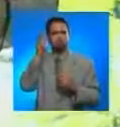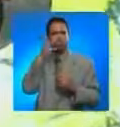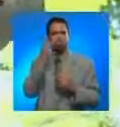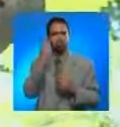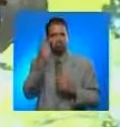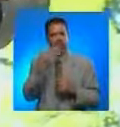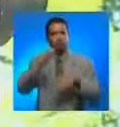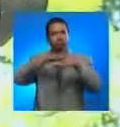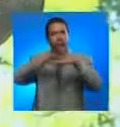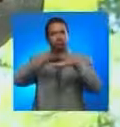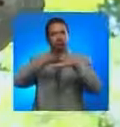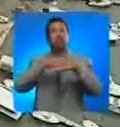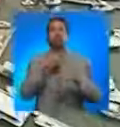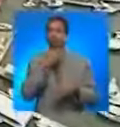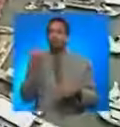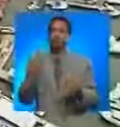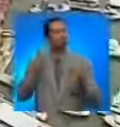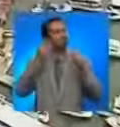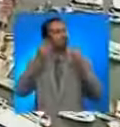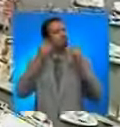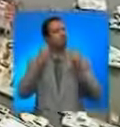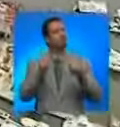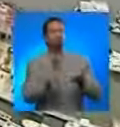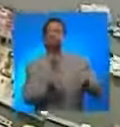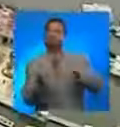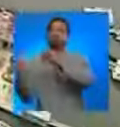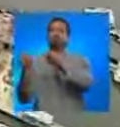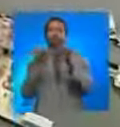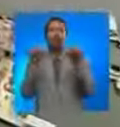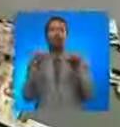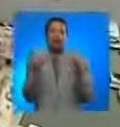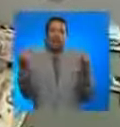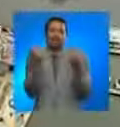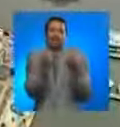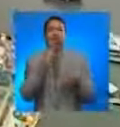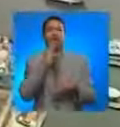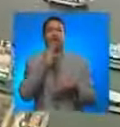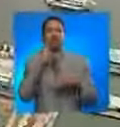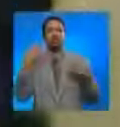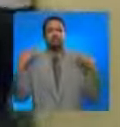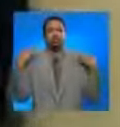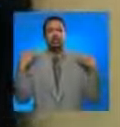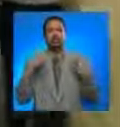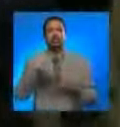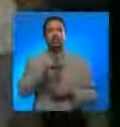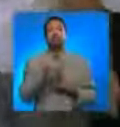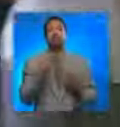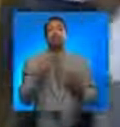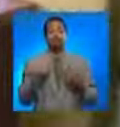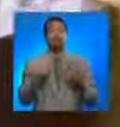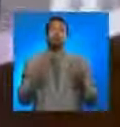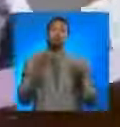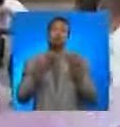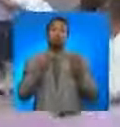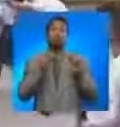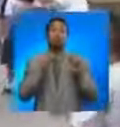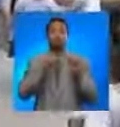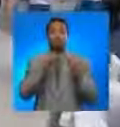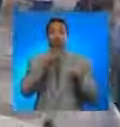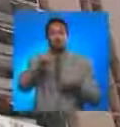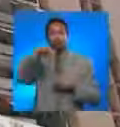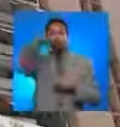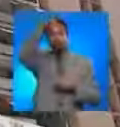message is released, you must abandon the area closest to the coast immediately. In buildings with several stories, one may